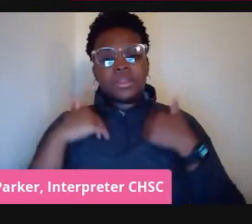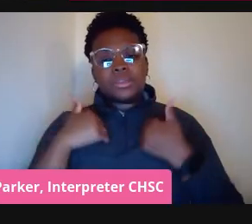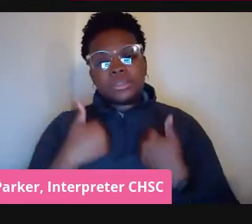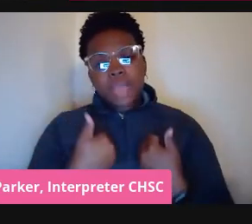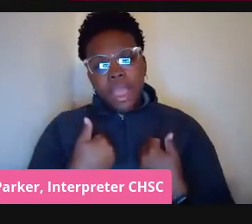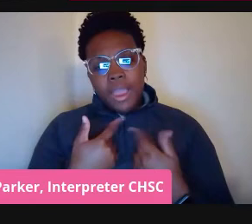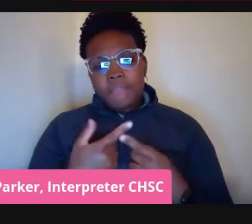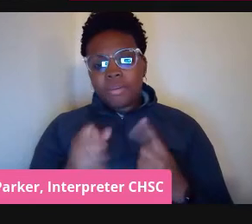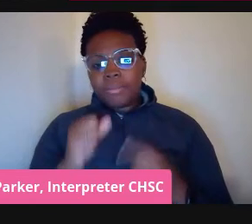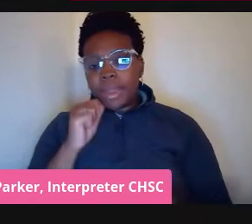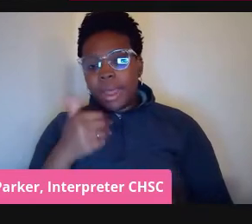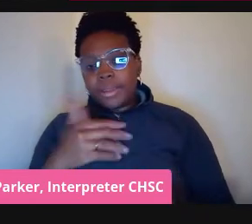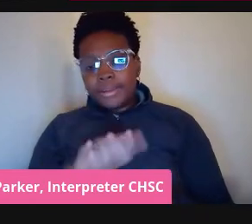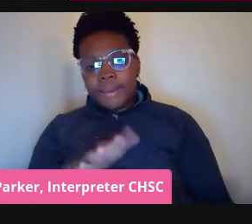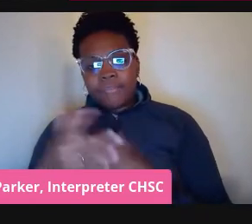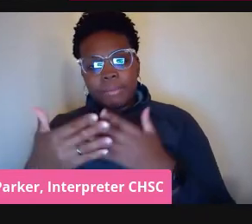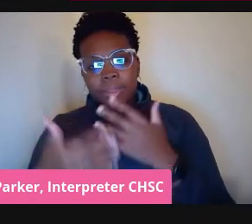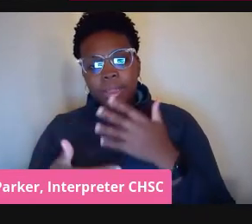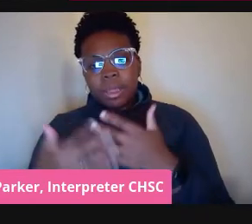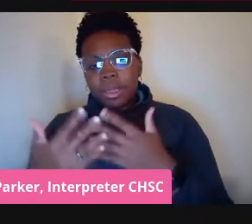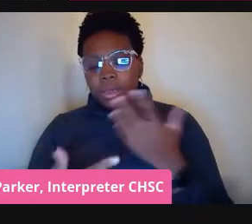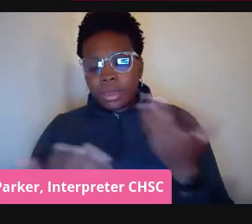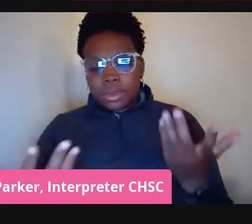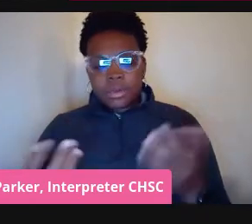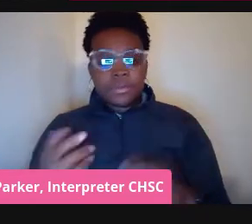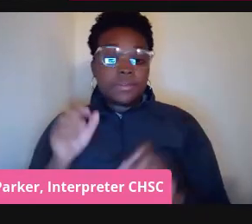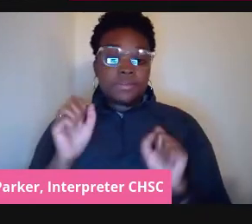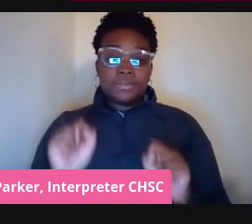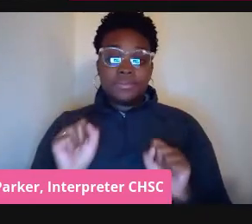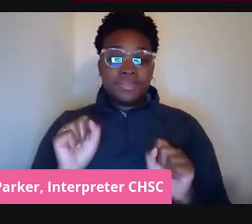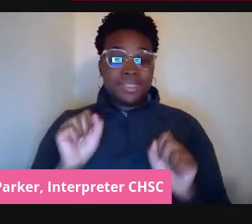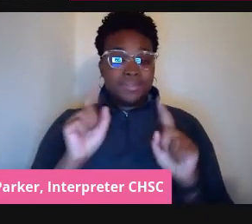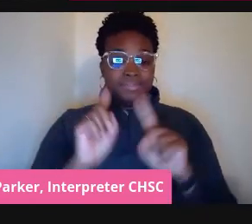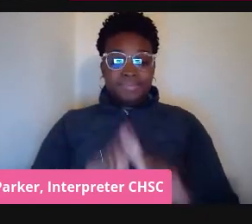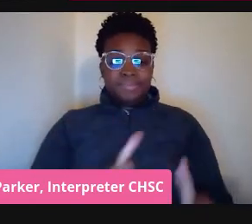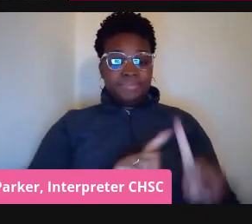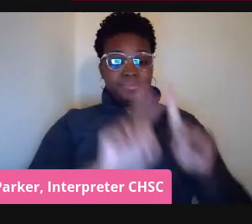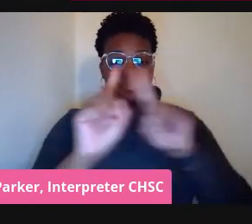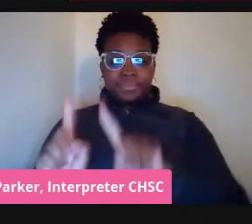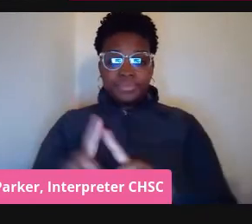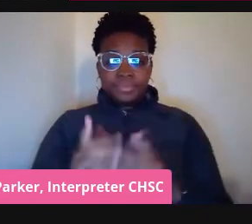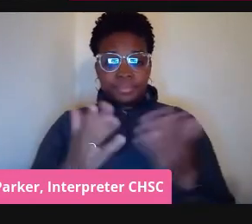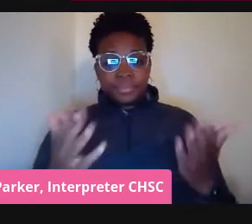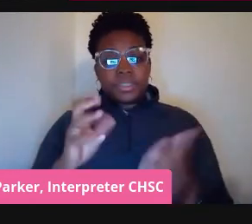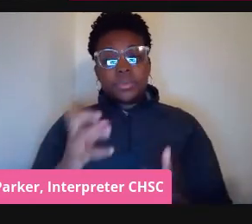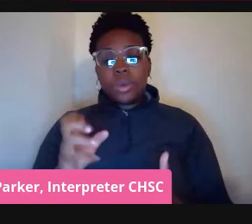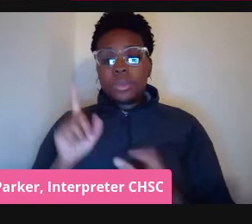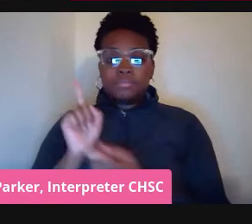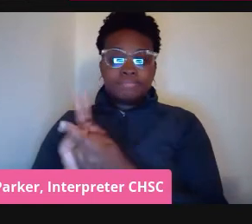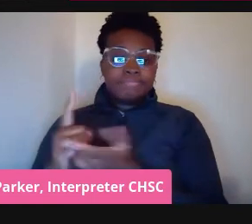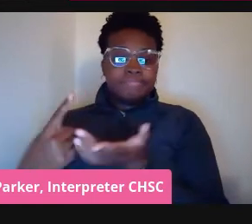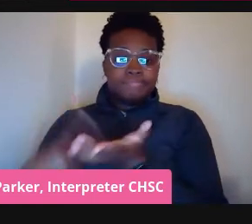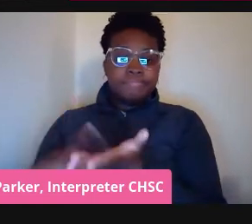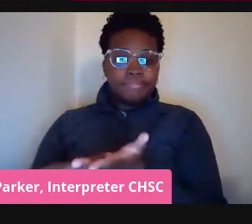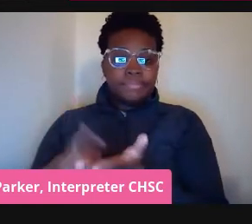anemia, you know, it could be a number of those things that you want to talk to your doctor about,